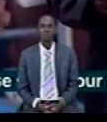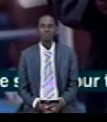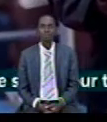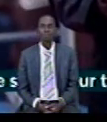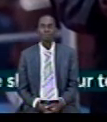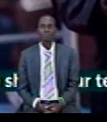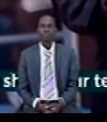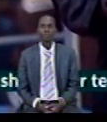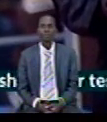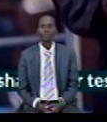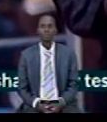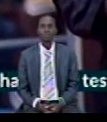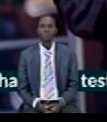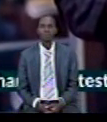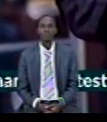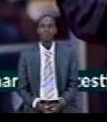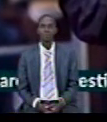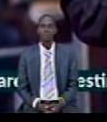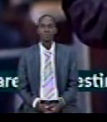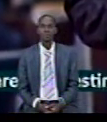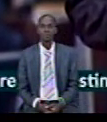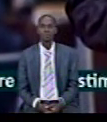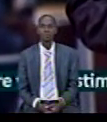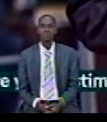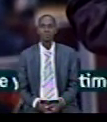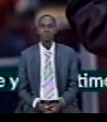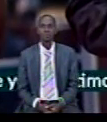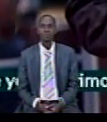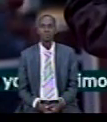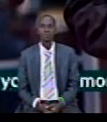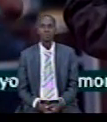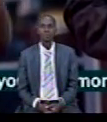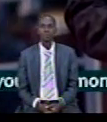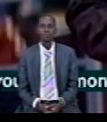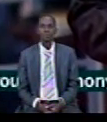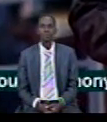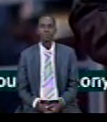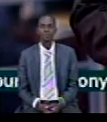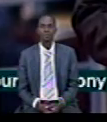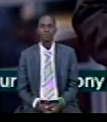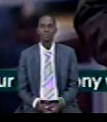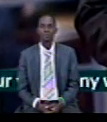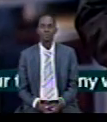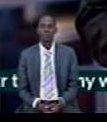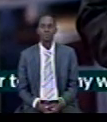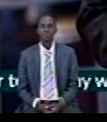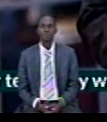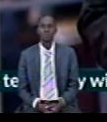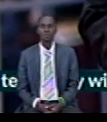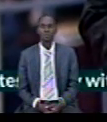shi ba Allah ya nuna al'ajabin sa ubangijin Allah ina ce nagode.